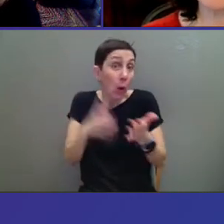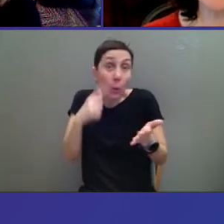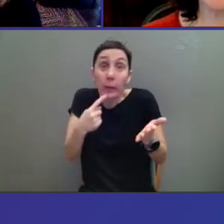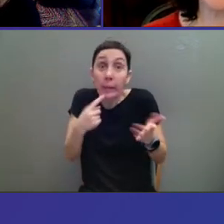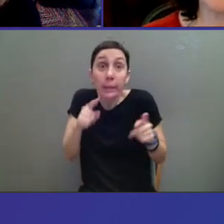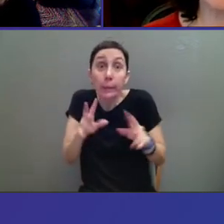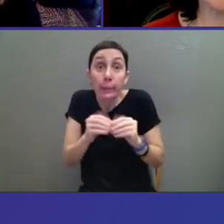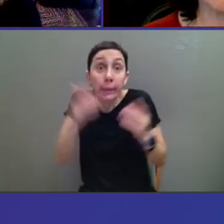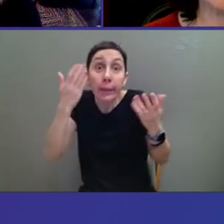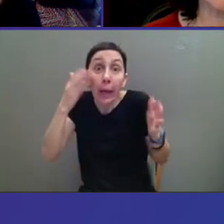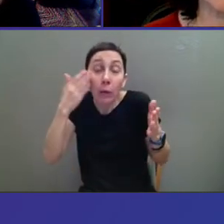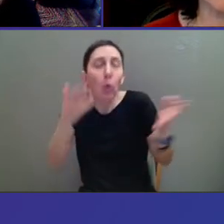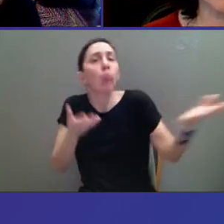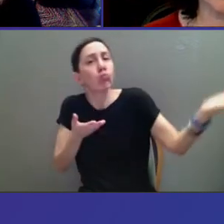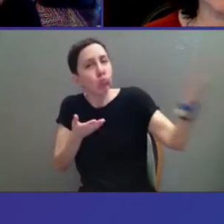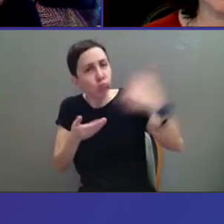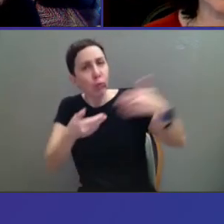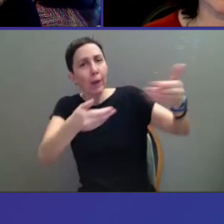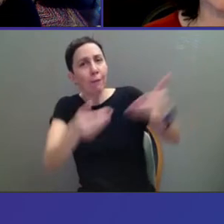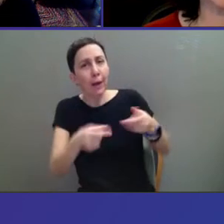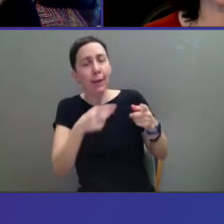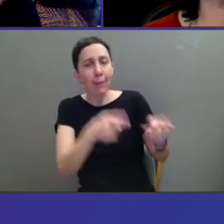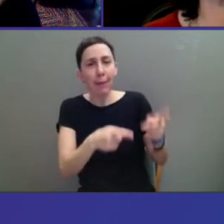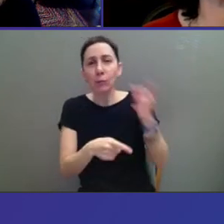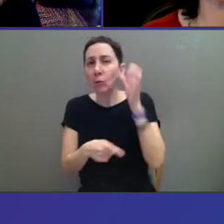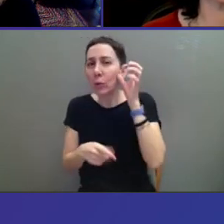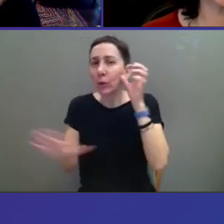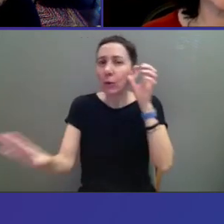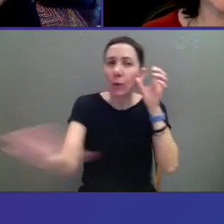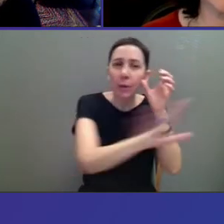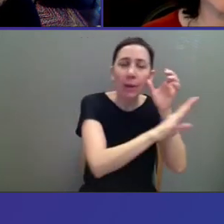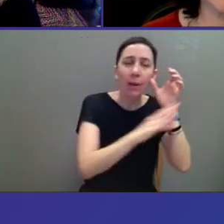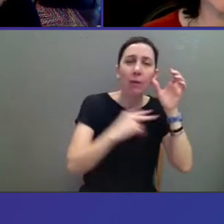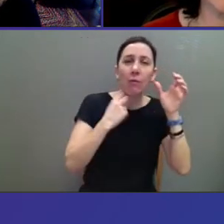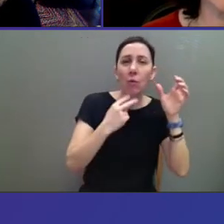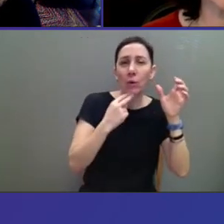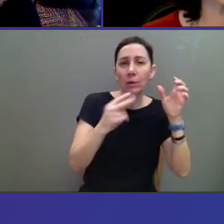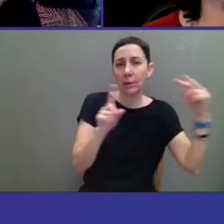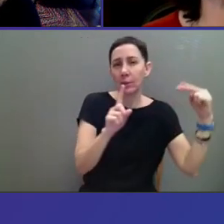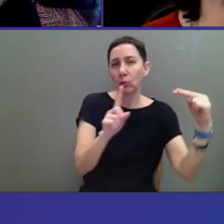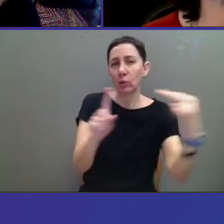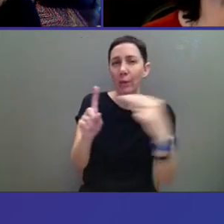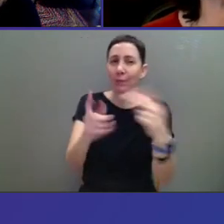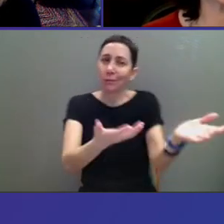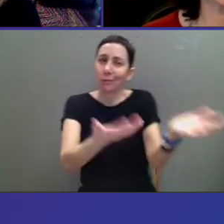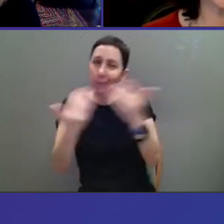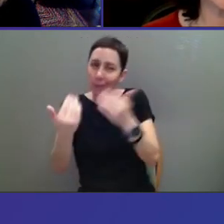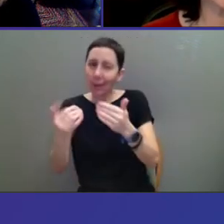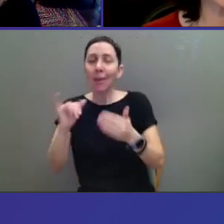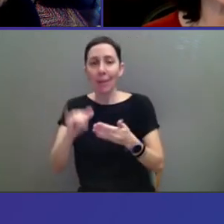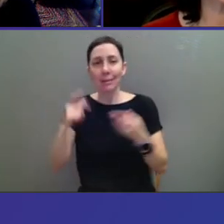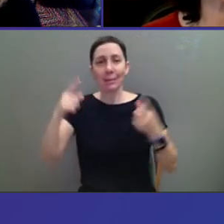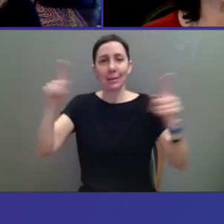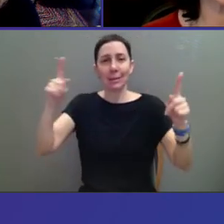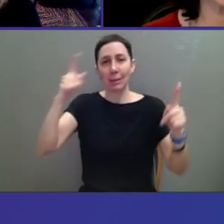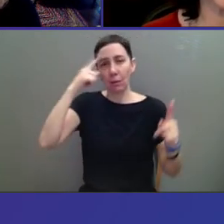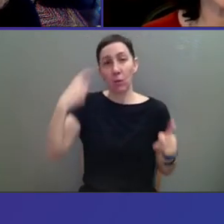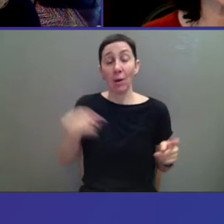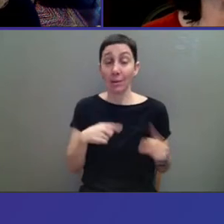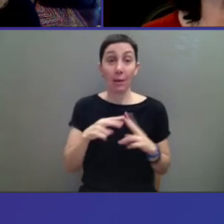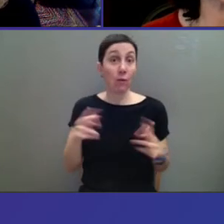bringing them into the process to hear their voices. I think that's really something that's been successful for us and really